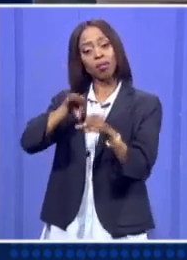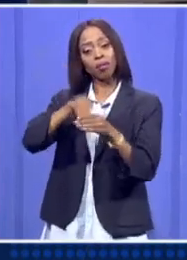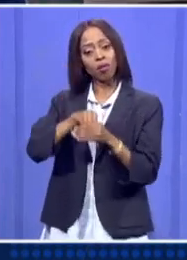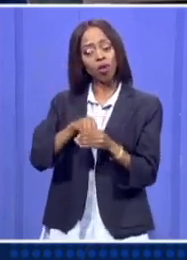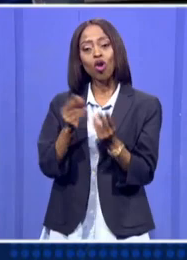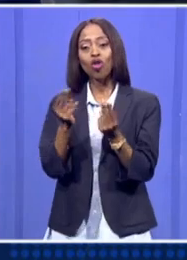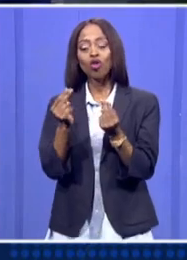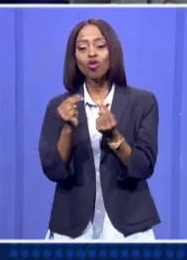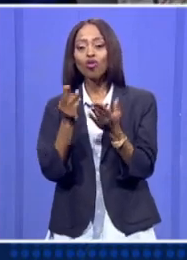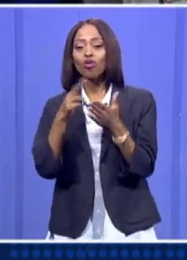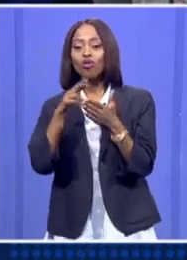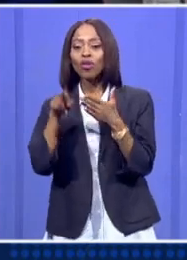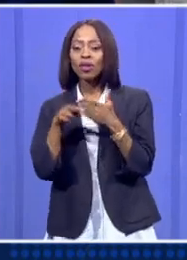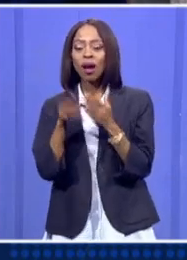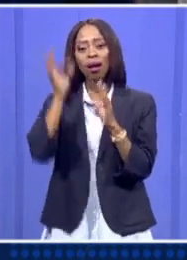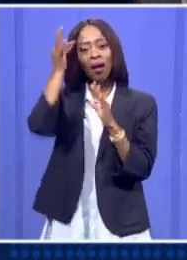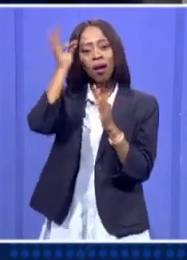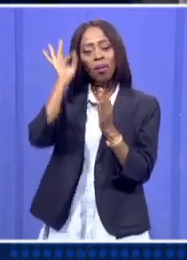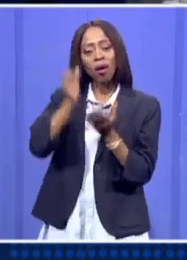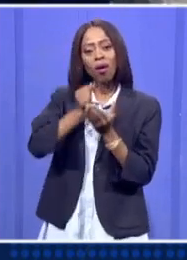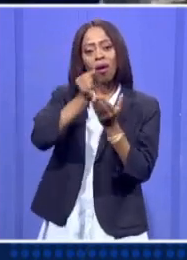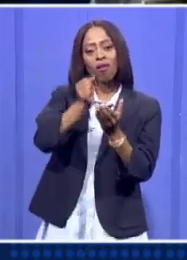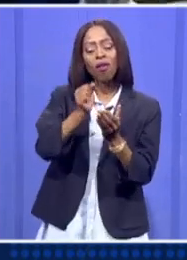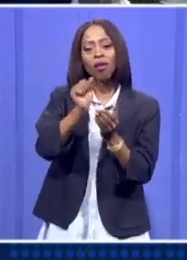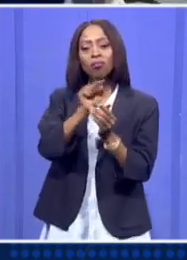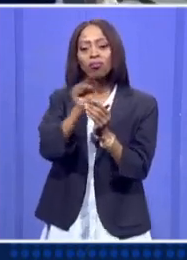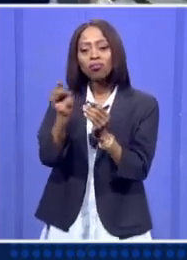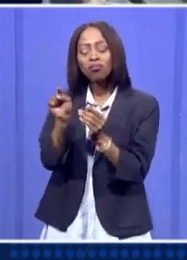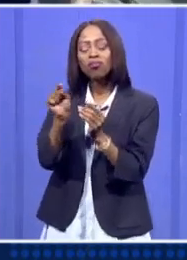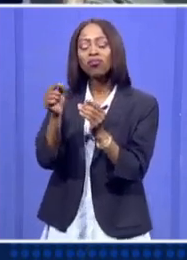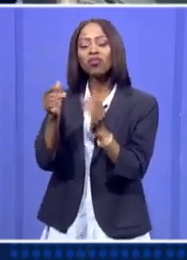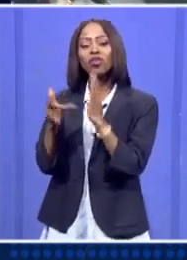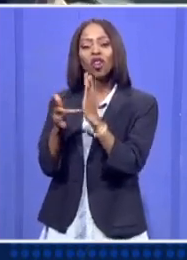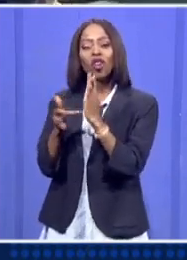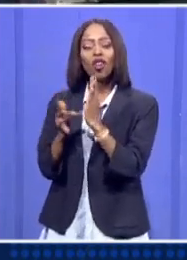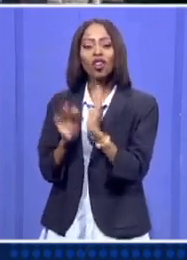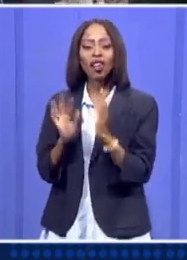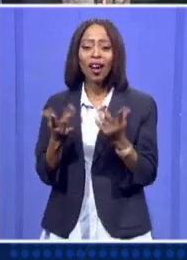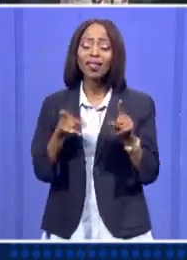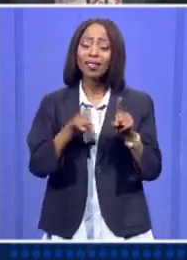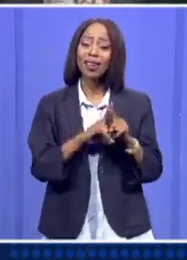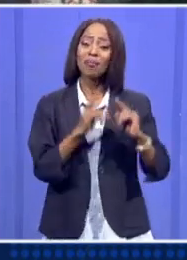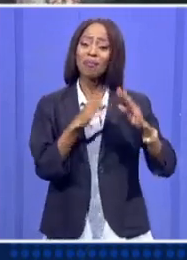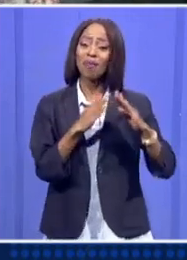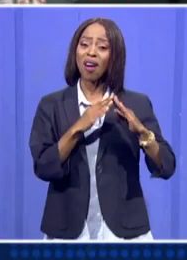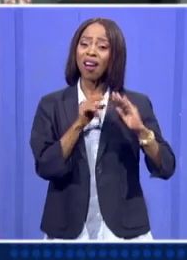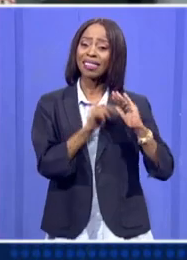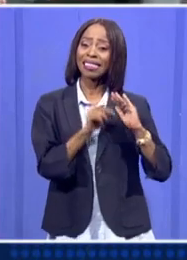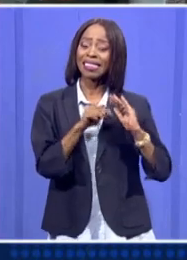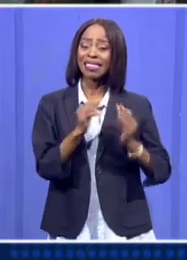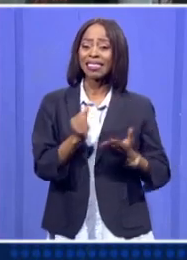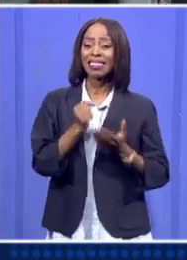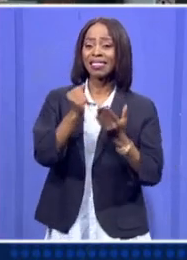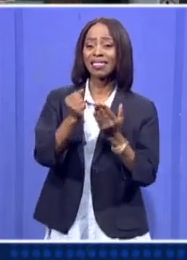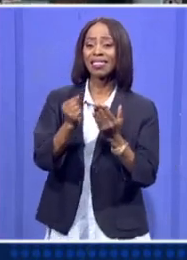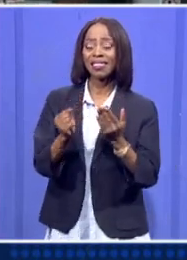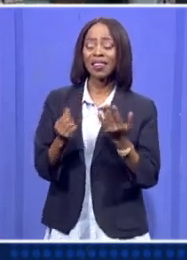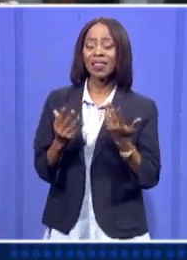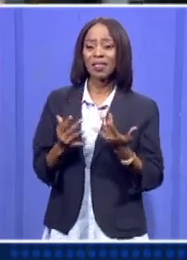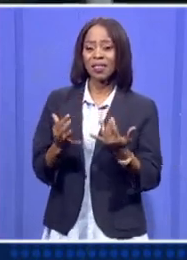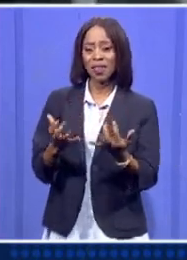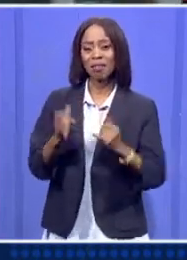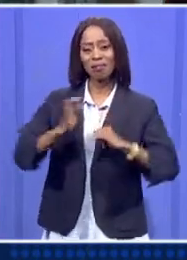latest findings on how government can invest in science and innovation, and the Department of Human Settlements that invests on ground